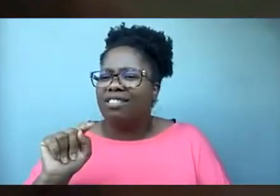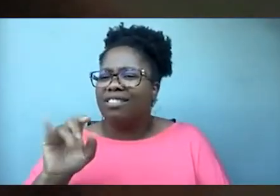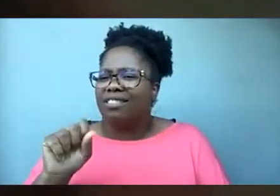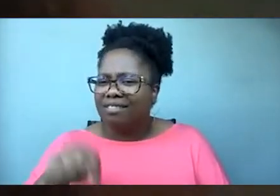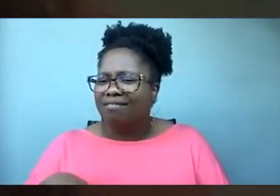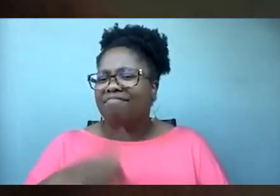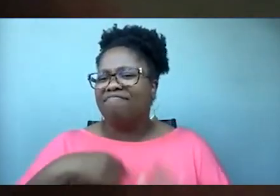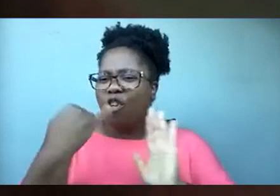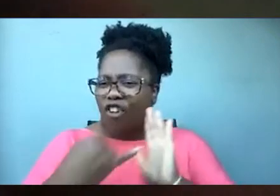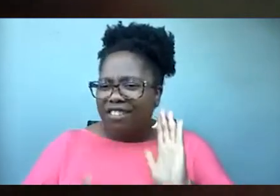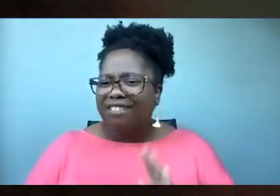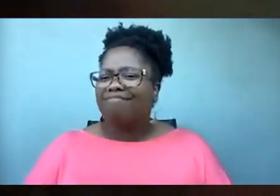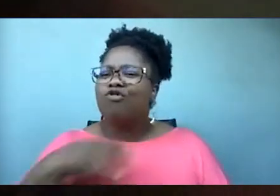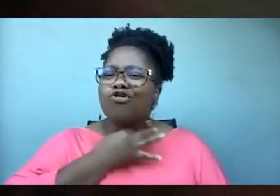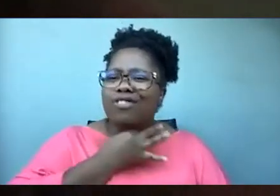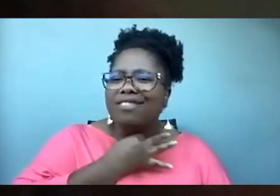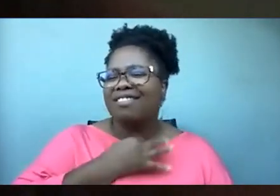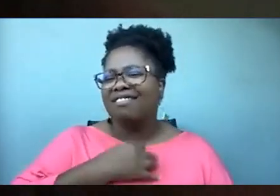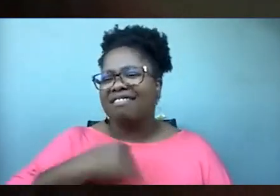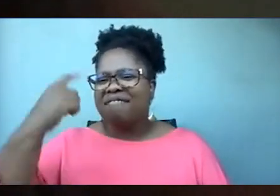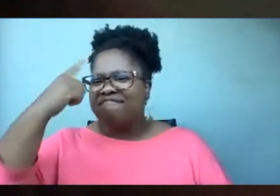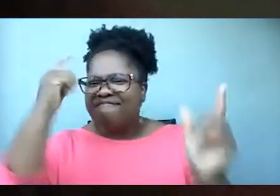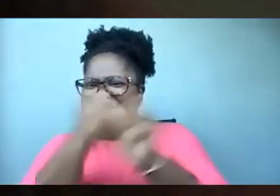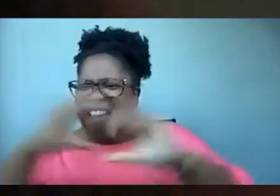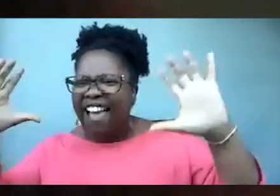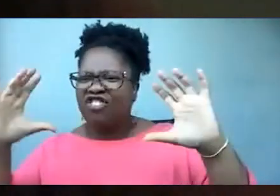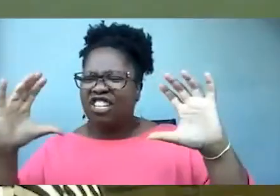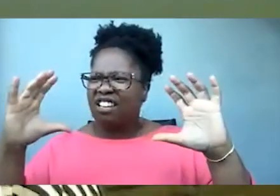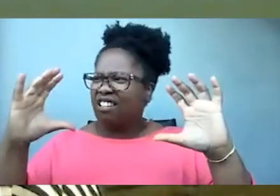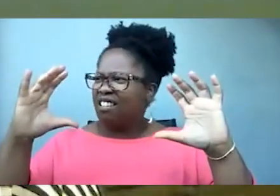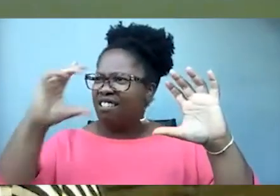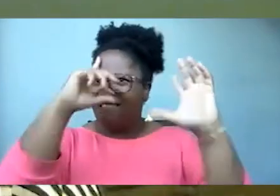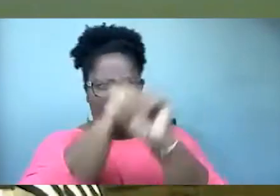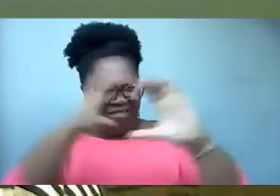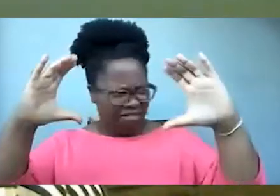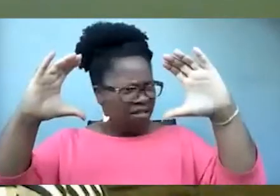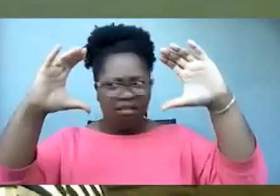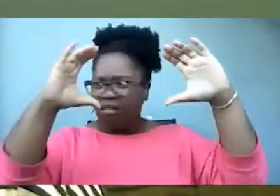make it a tangible reality that other people can experience. It comes from that.